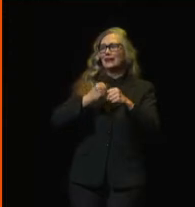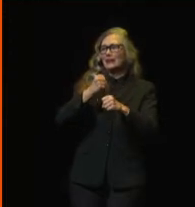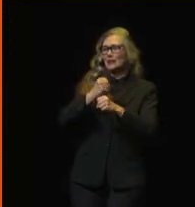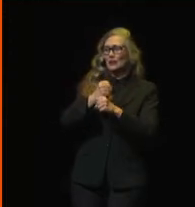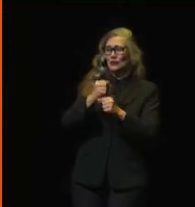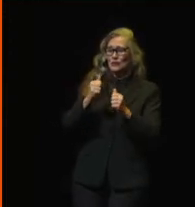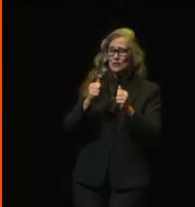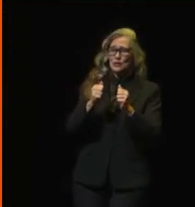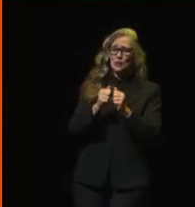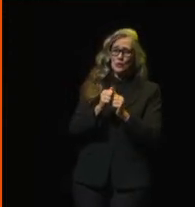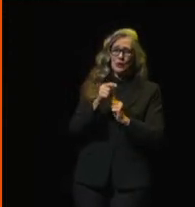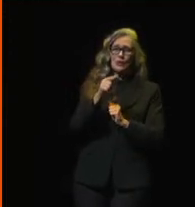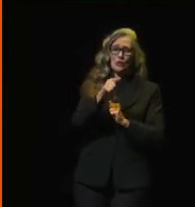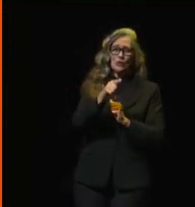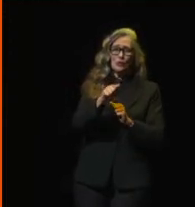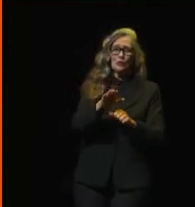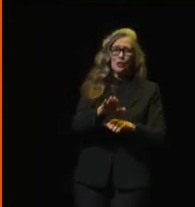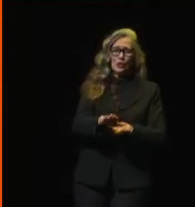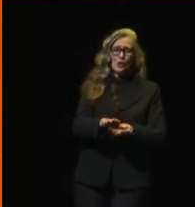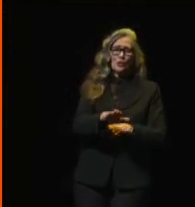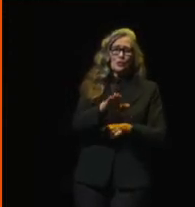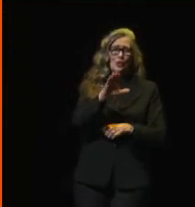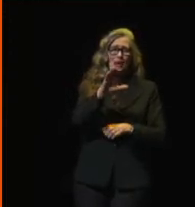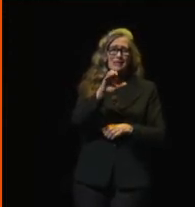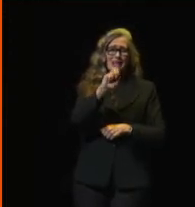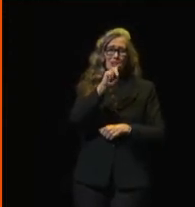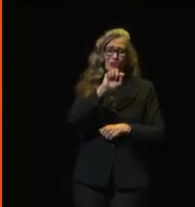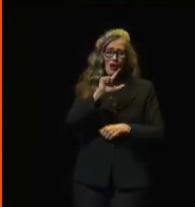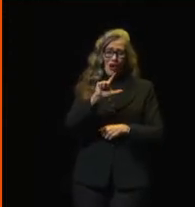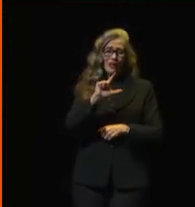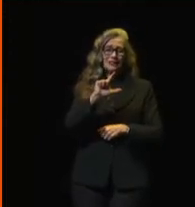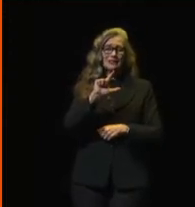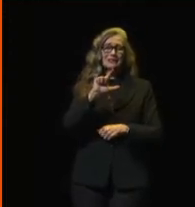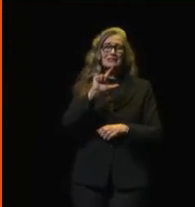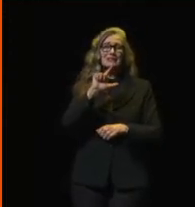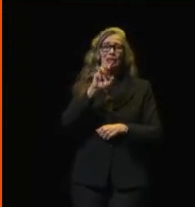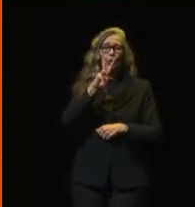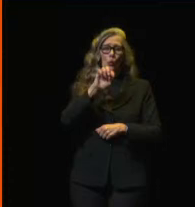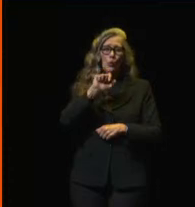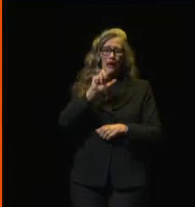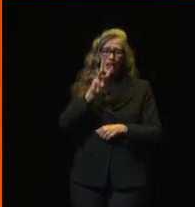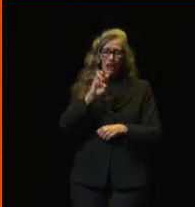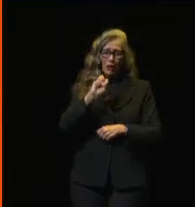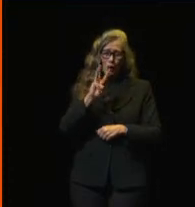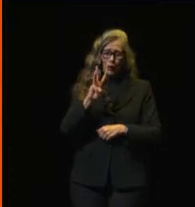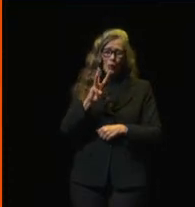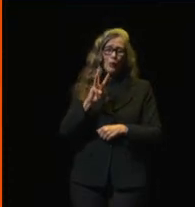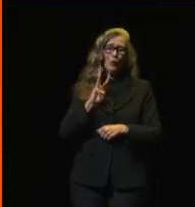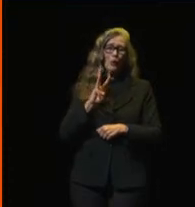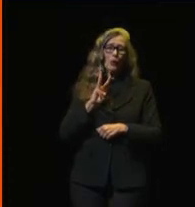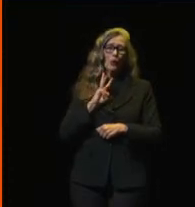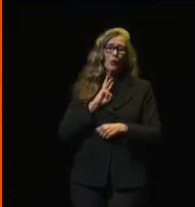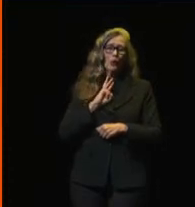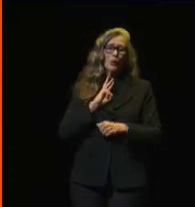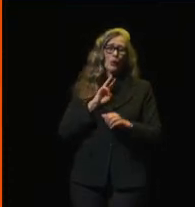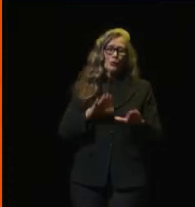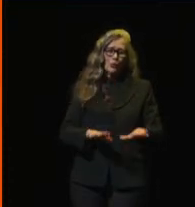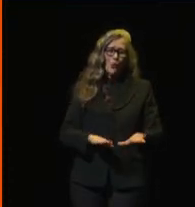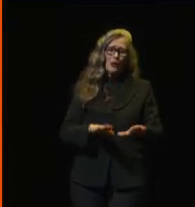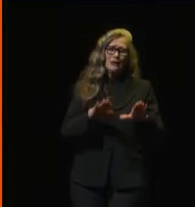you, raising Carl and Willow, and continuing to grow and age together. We weep with you and for